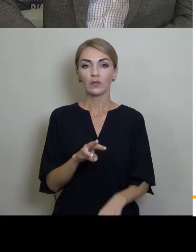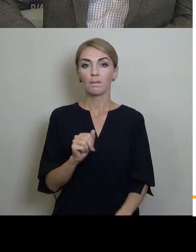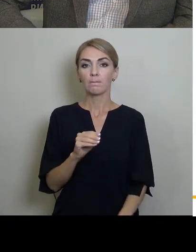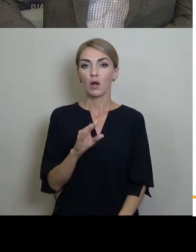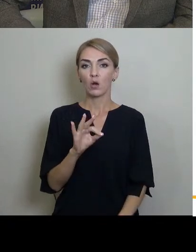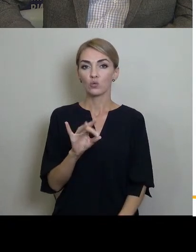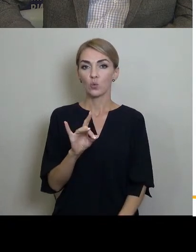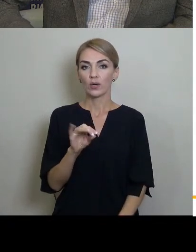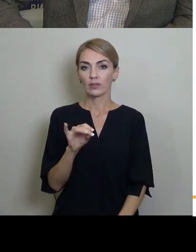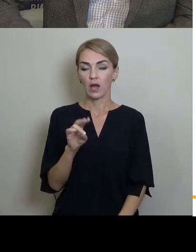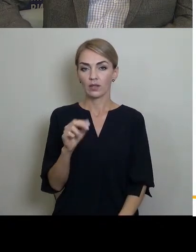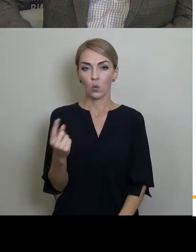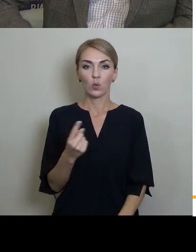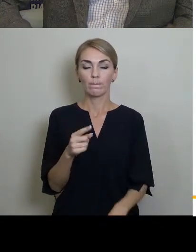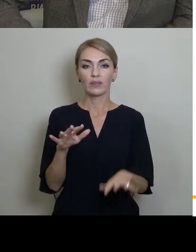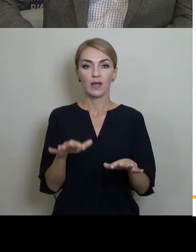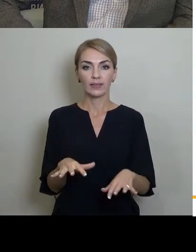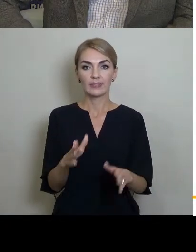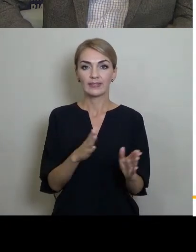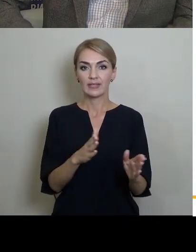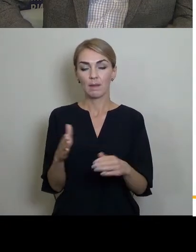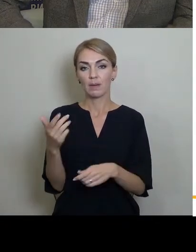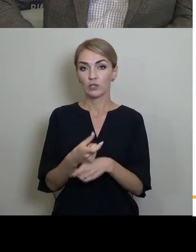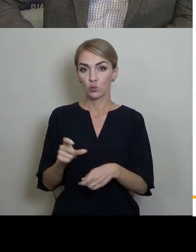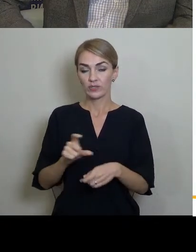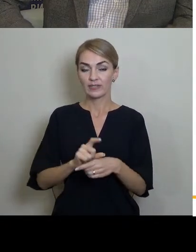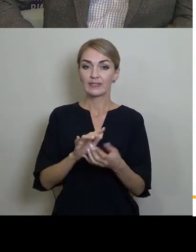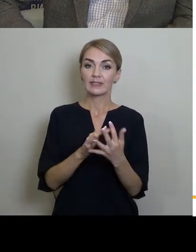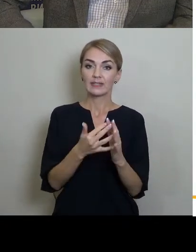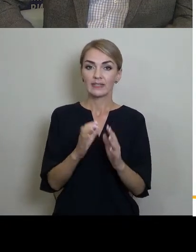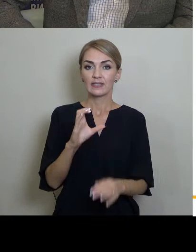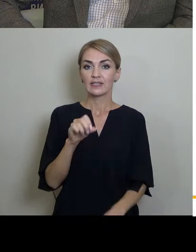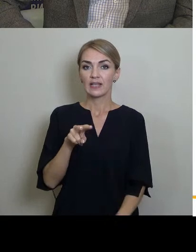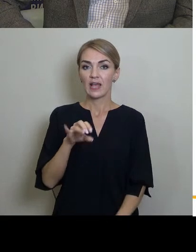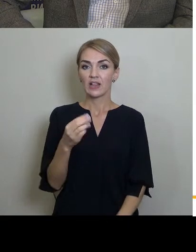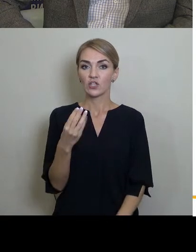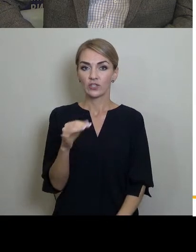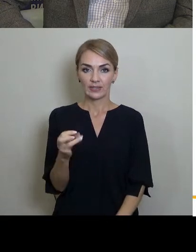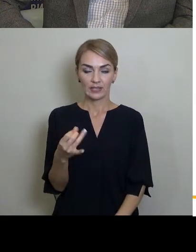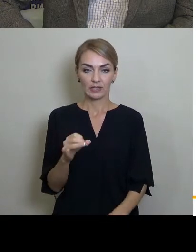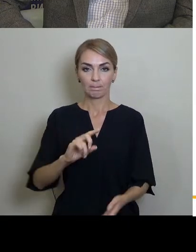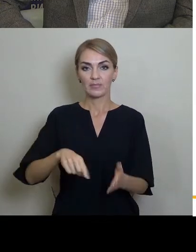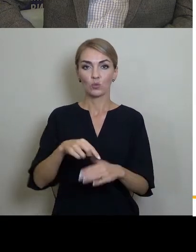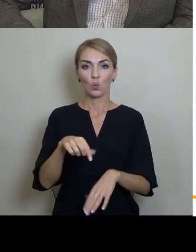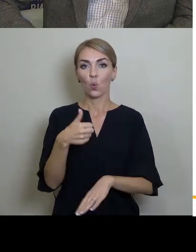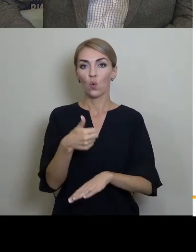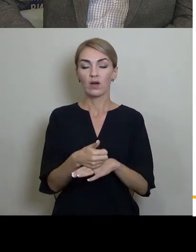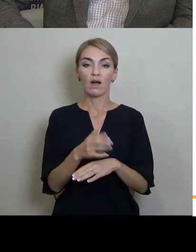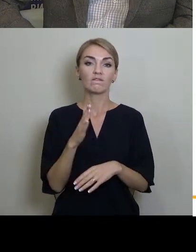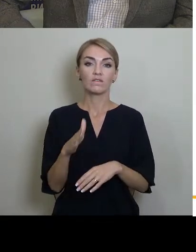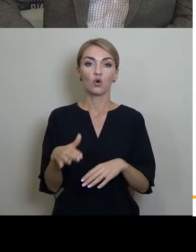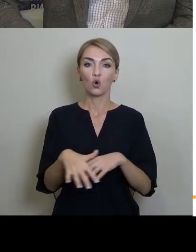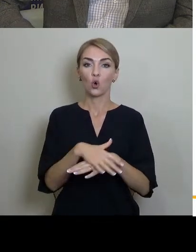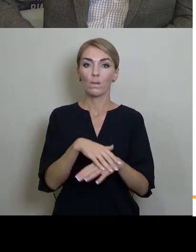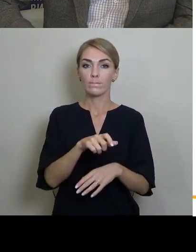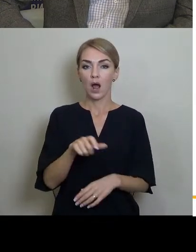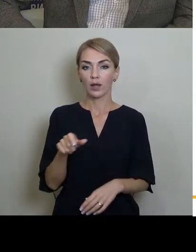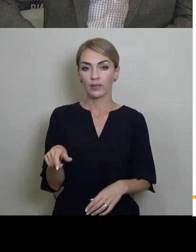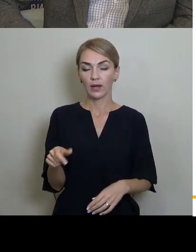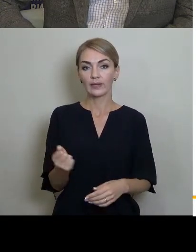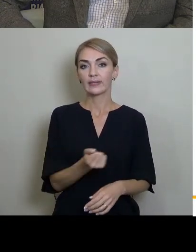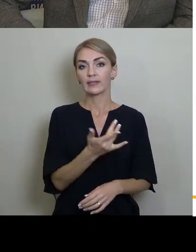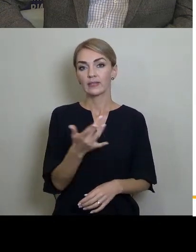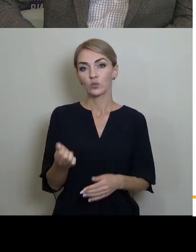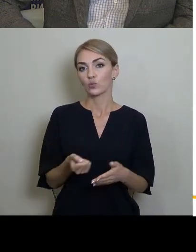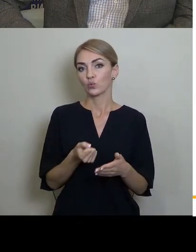and tabulation. The majoritarian system, the mayors of the cities and the villages